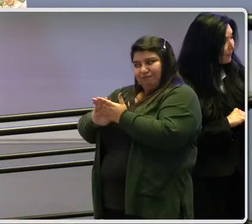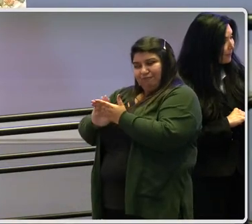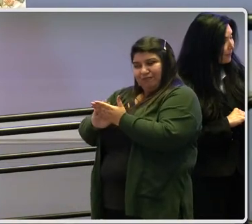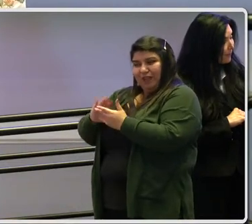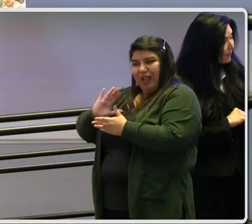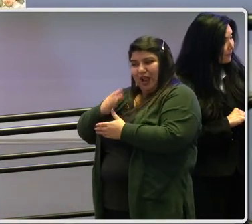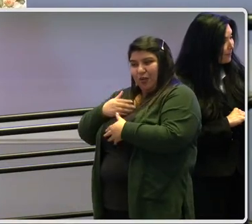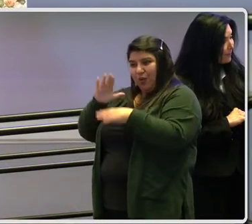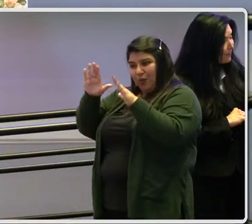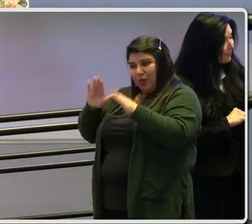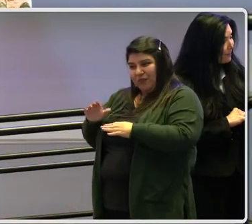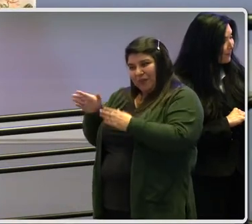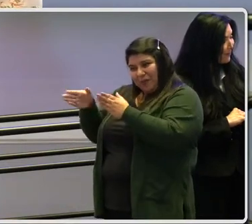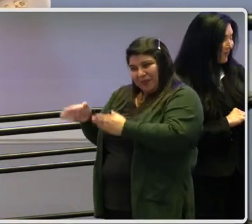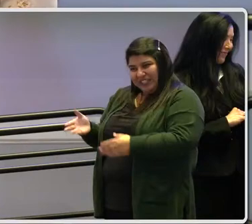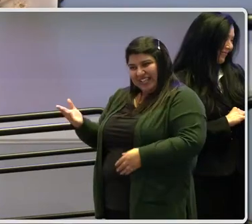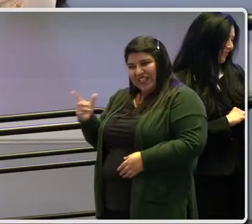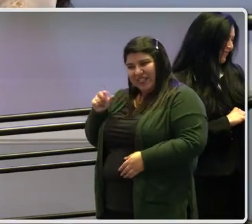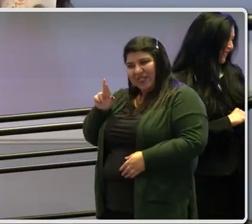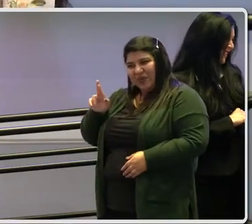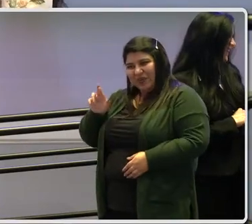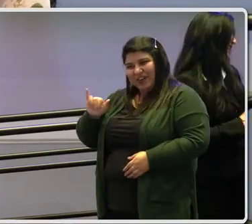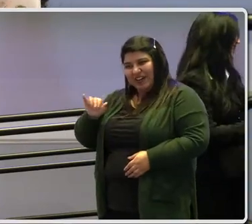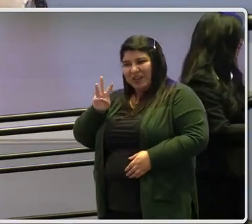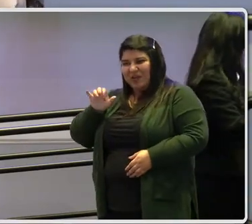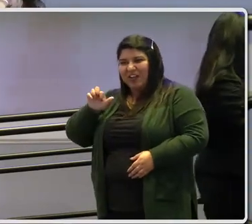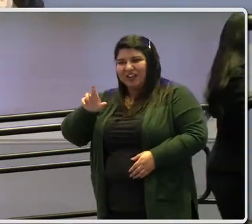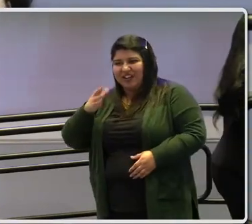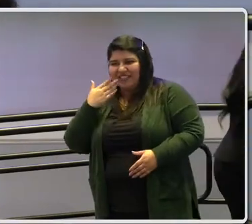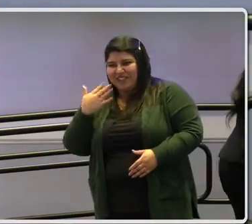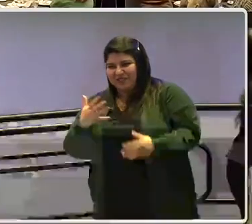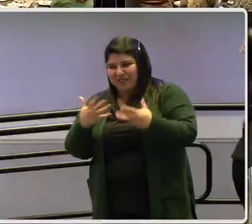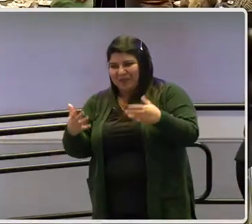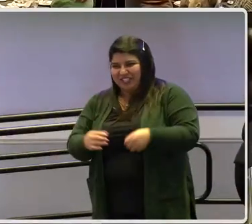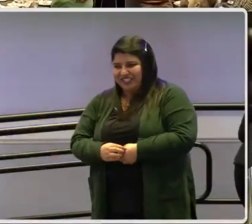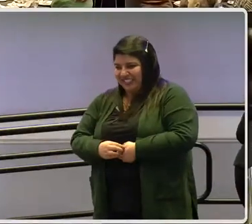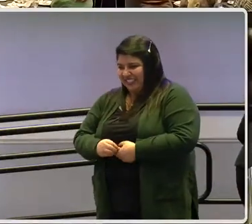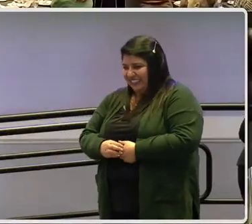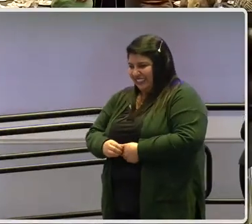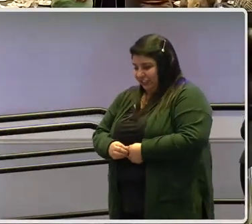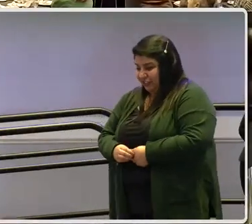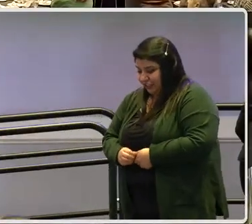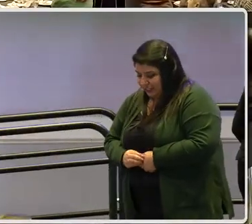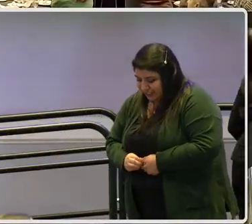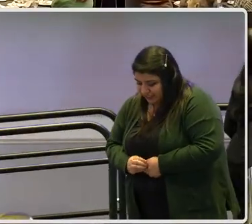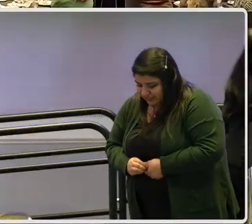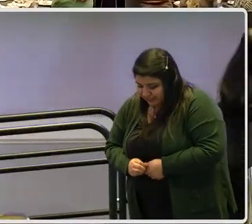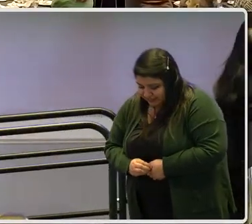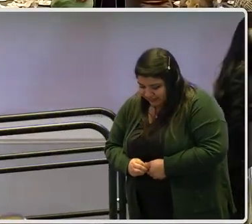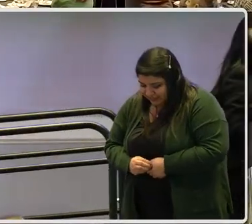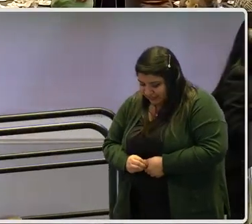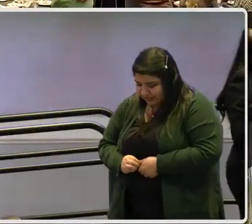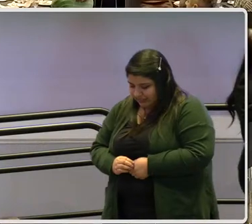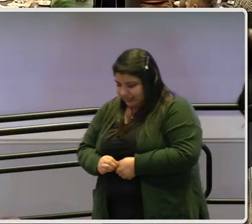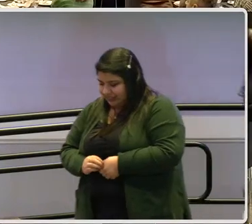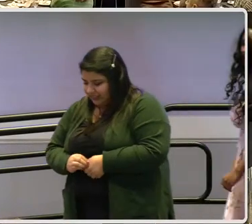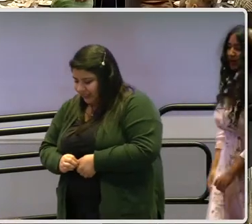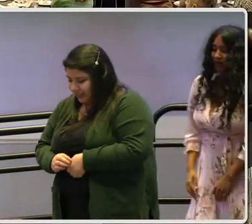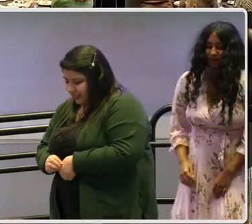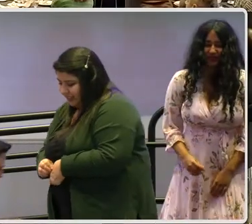wonderful, wonderful, lovely person, Lori Walker. Thank you. Thank you. Absolutely. You're so deserving. I'm so happy for